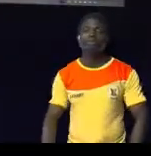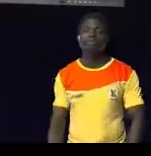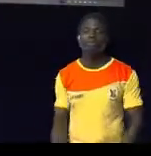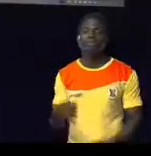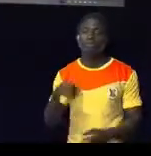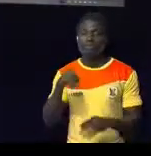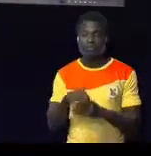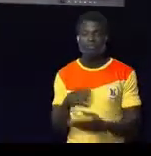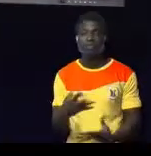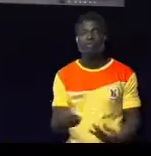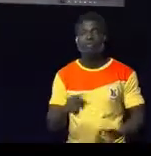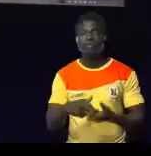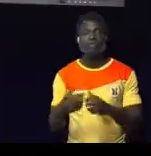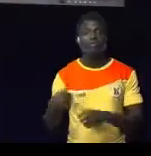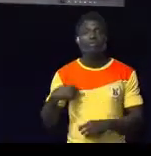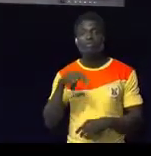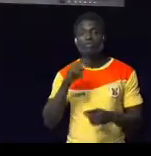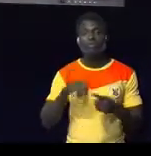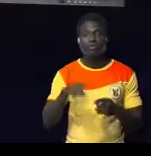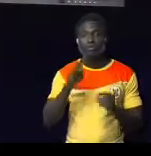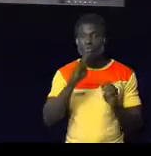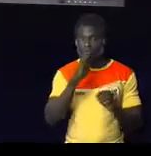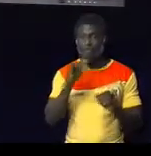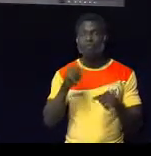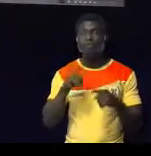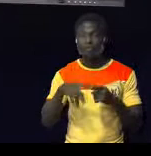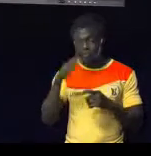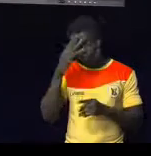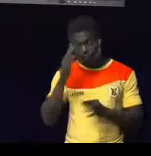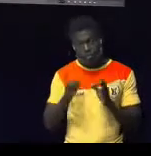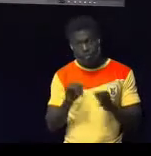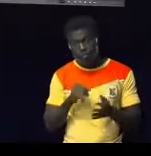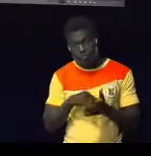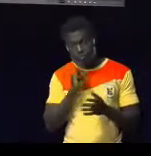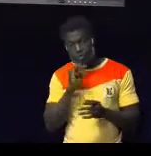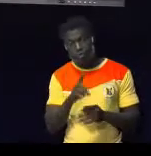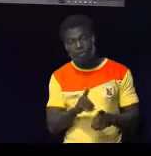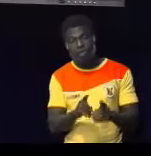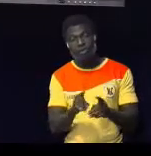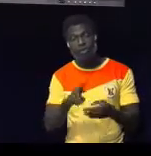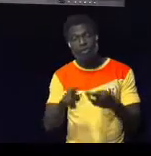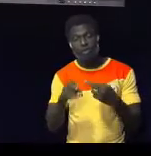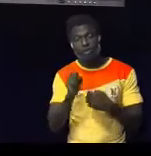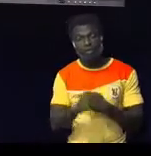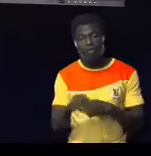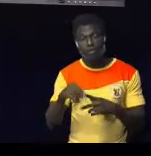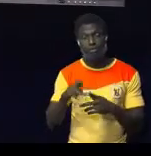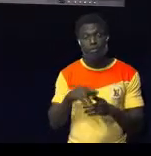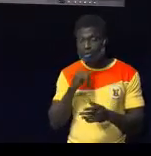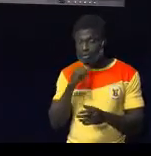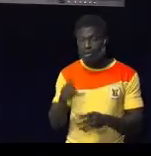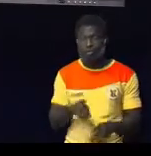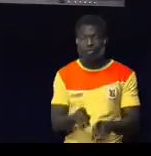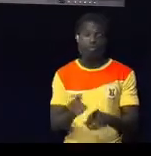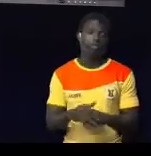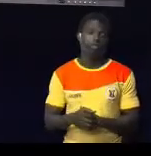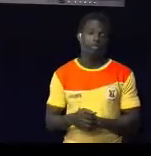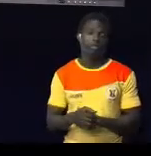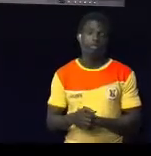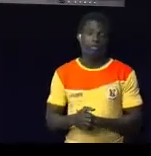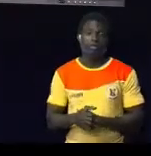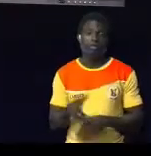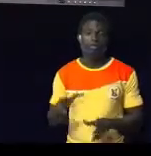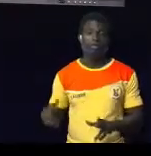Now, in solving problems, you need to be able to determine, am I dealing with a direct relationship problem here or an indirect relationship